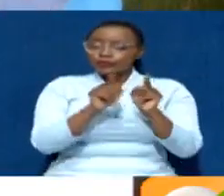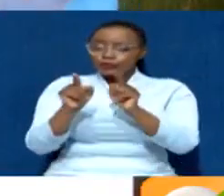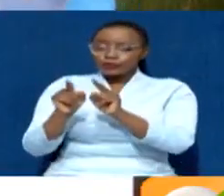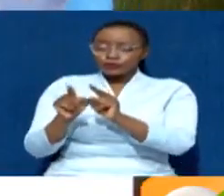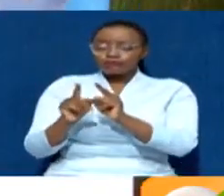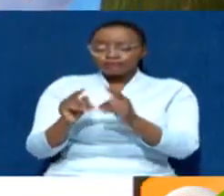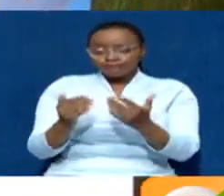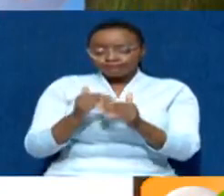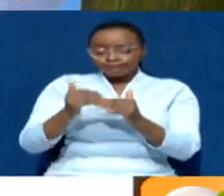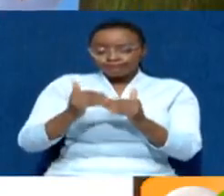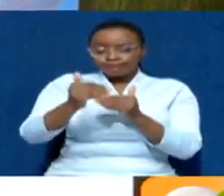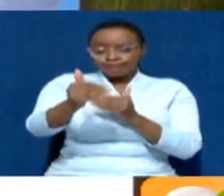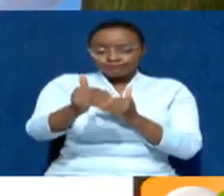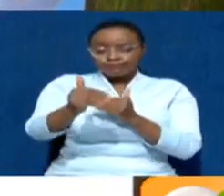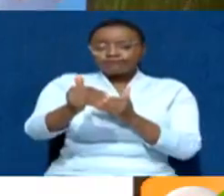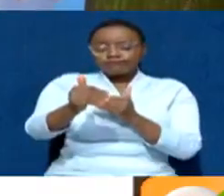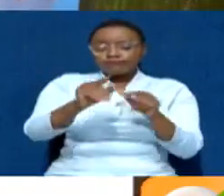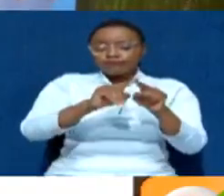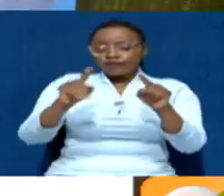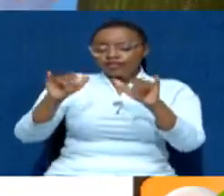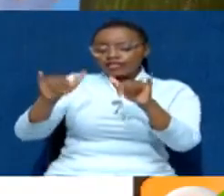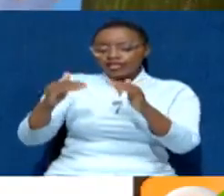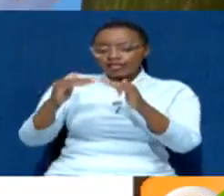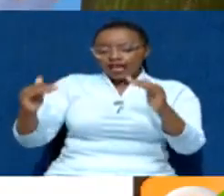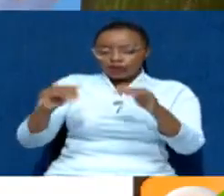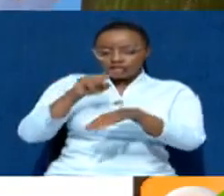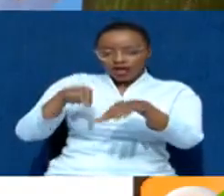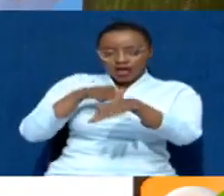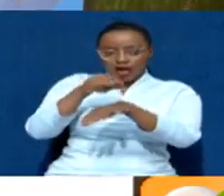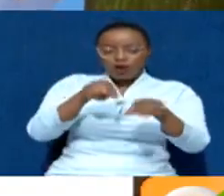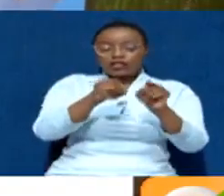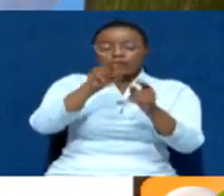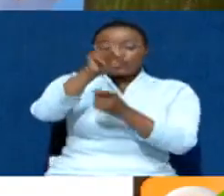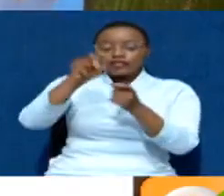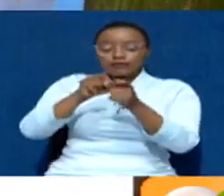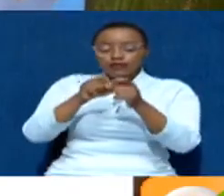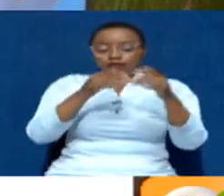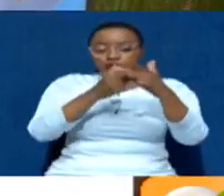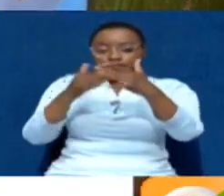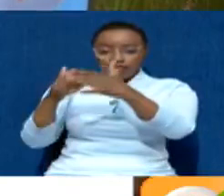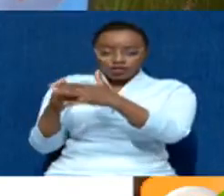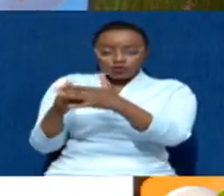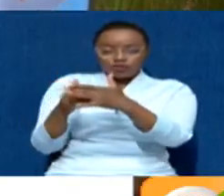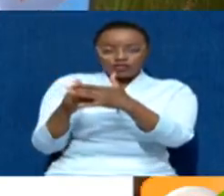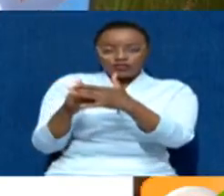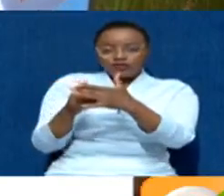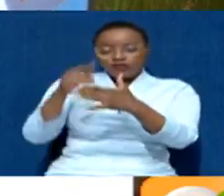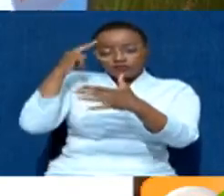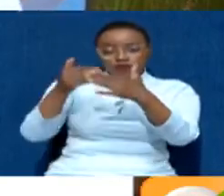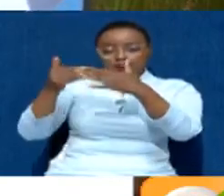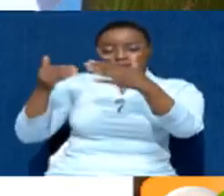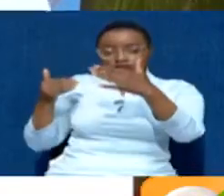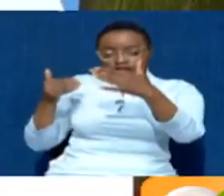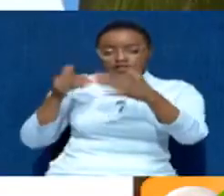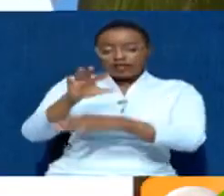Consequently, the differentiated curfew hours and specific restrictions for the